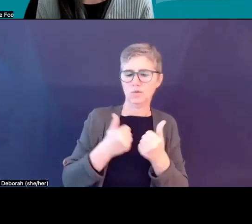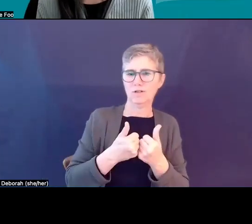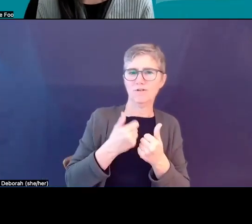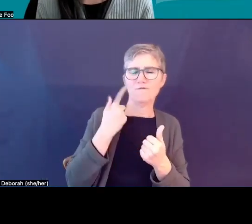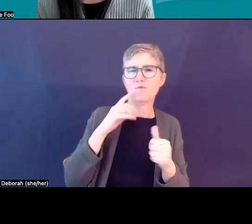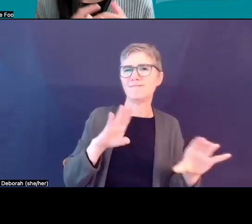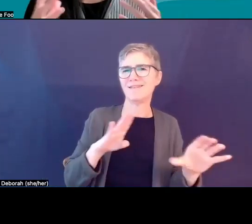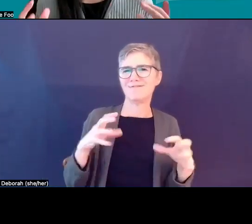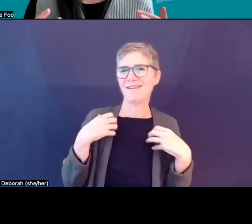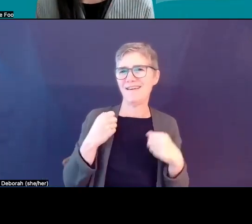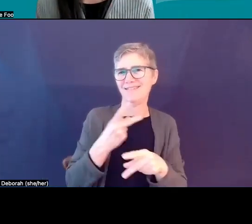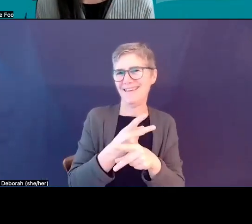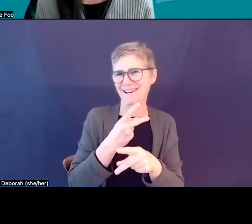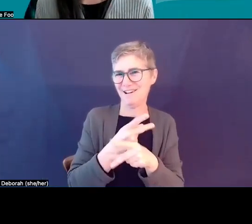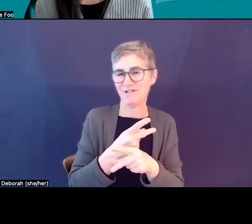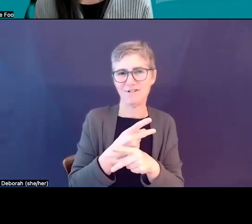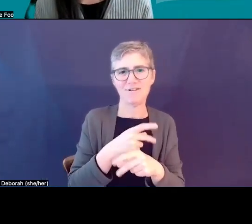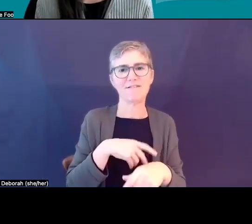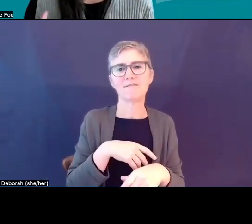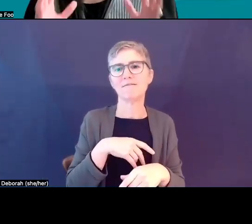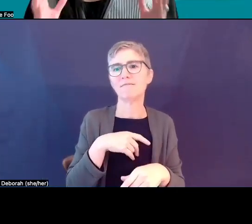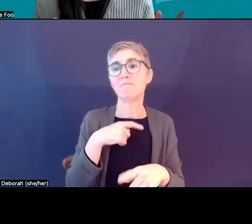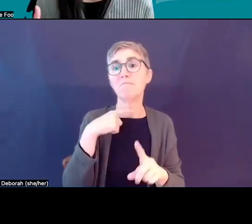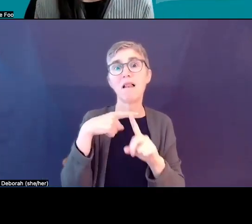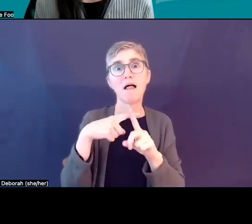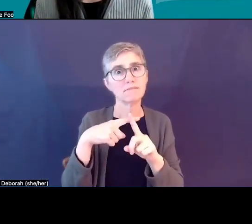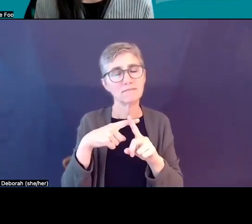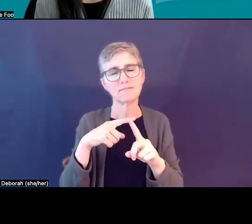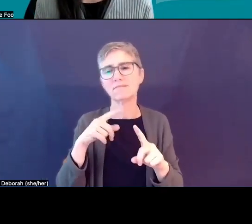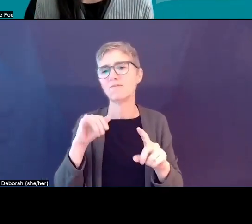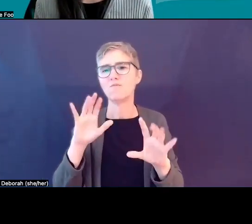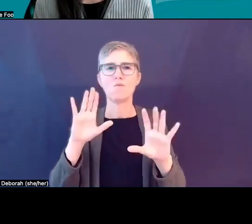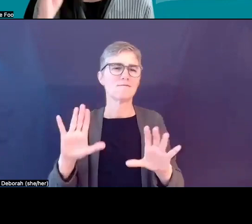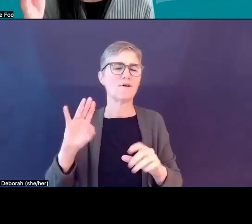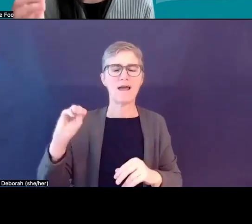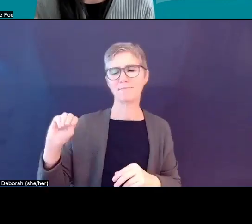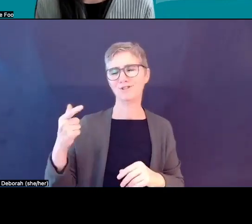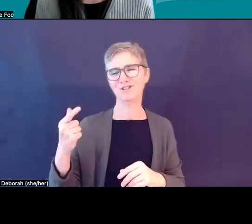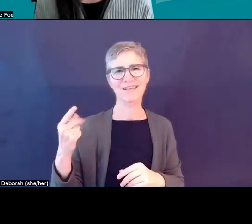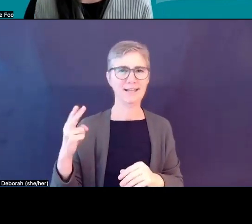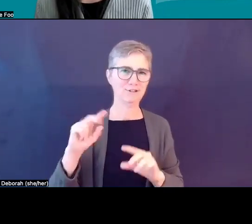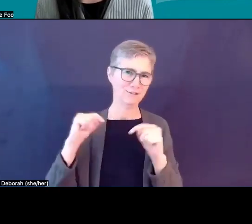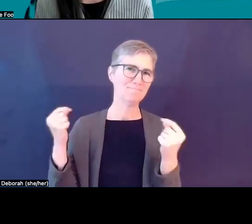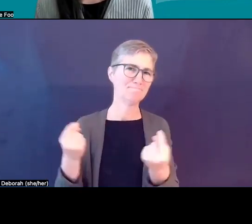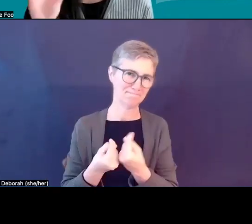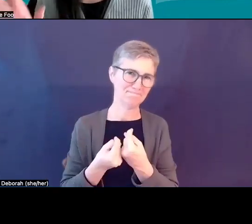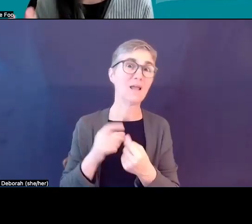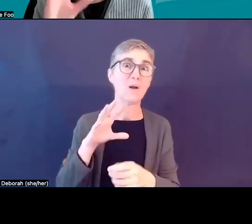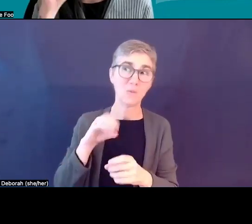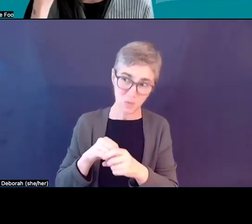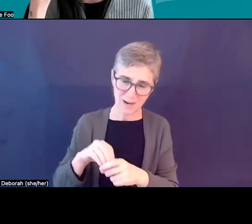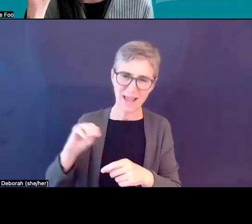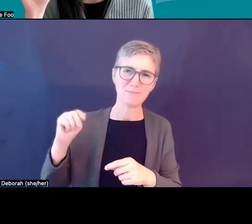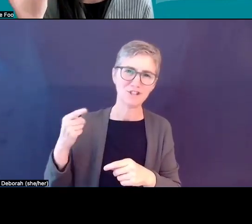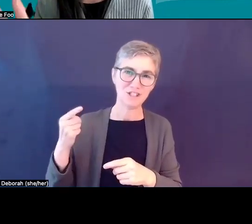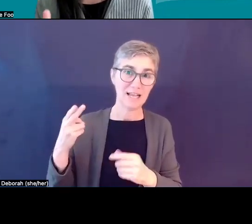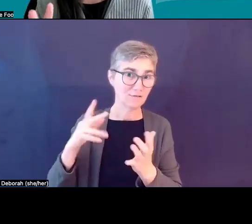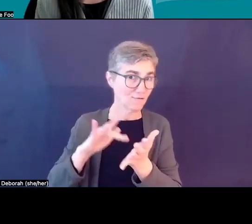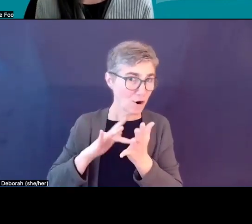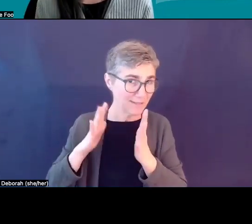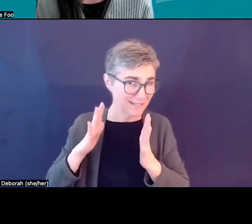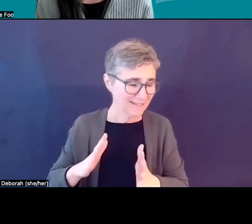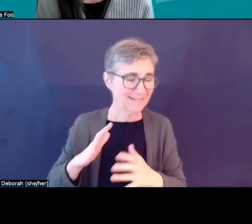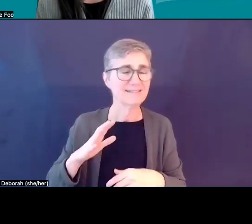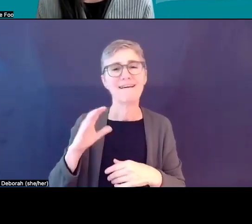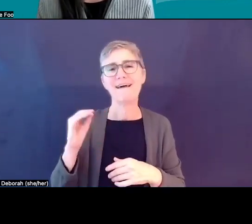Behavioral Health Care, as well as the wonderful MGH team, including MGH pharmacists, as well